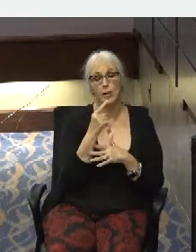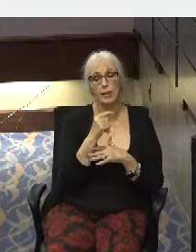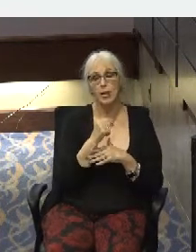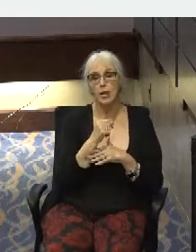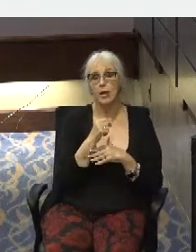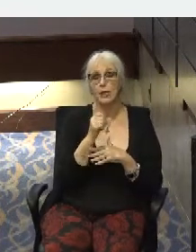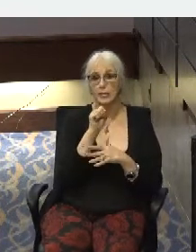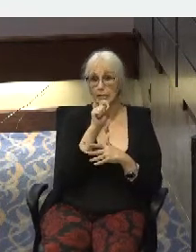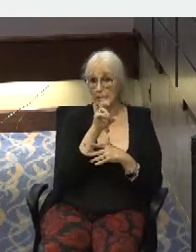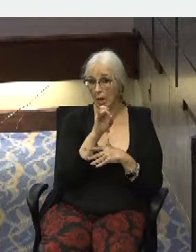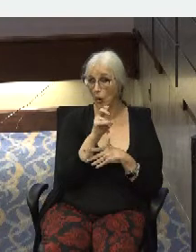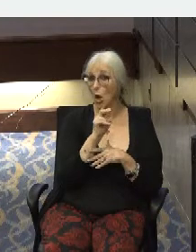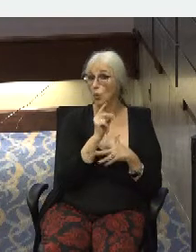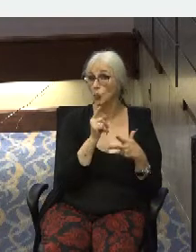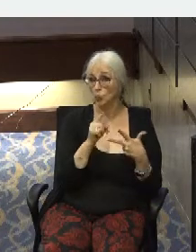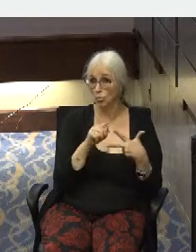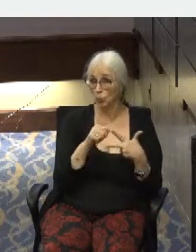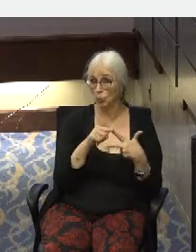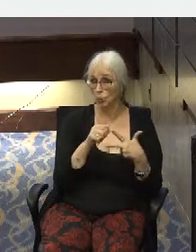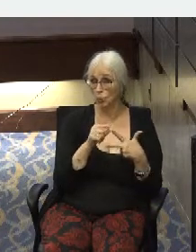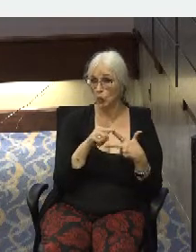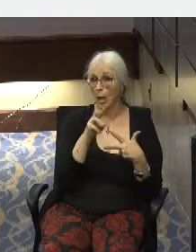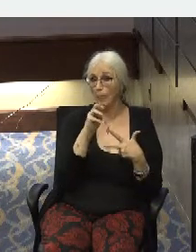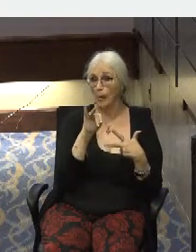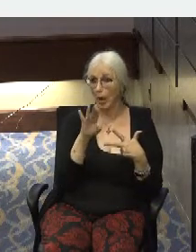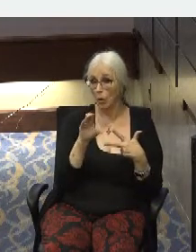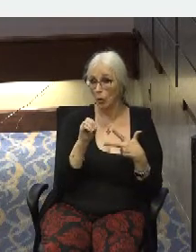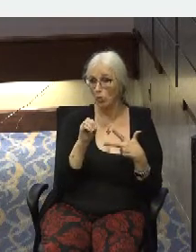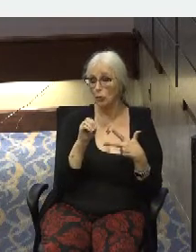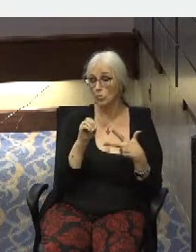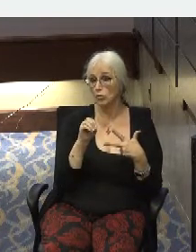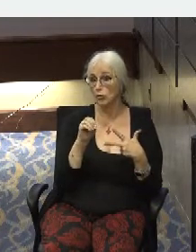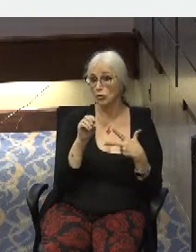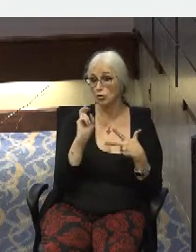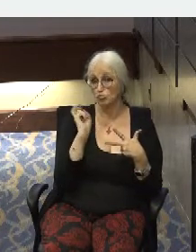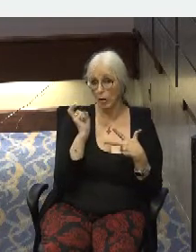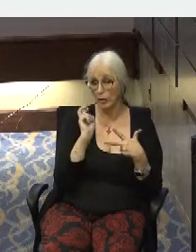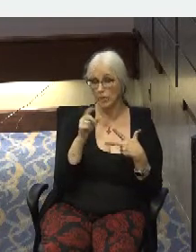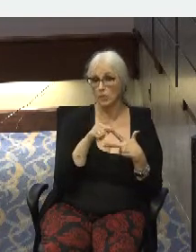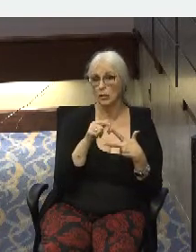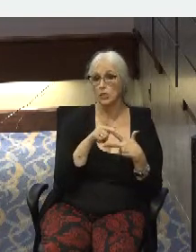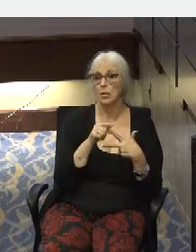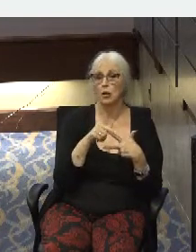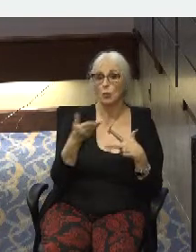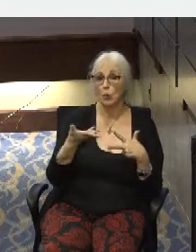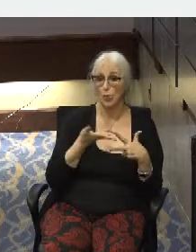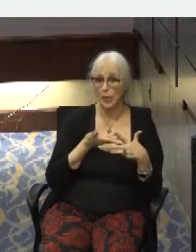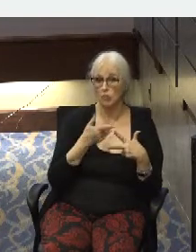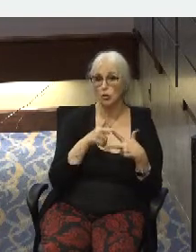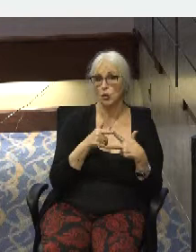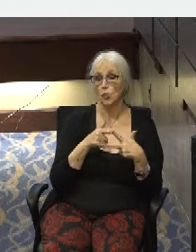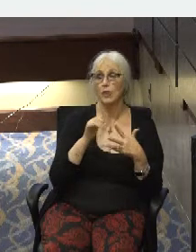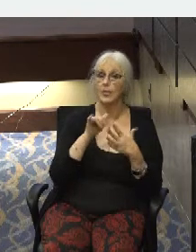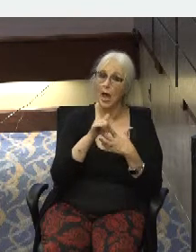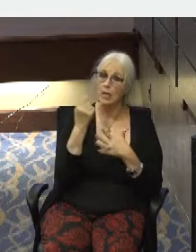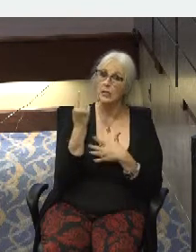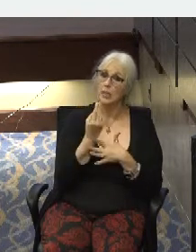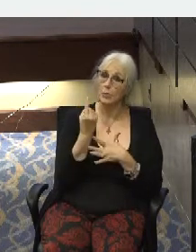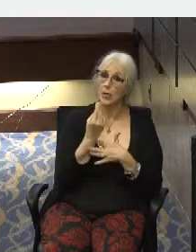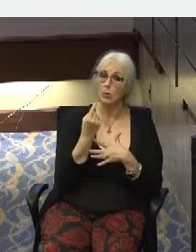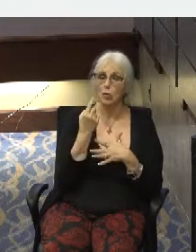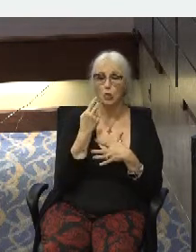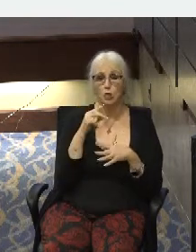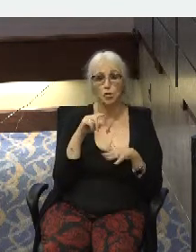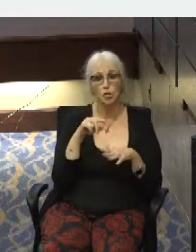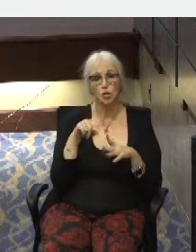2 is the introduction of microtransit, which is an innovative form of transit being looked at and implemented in cities